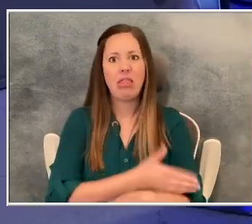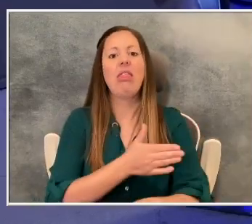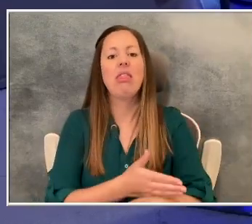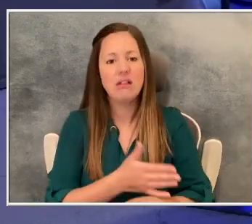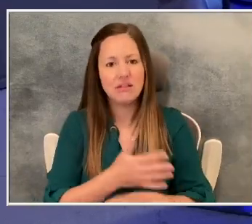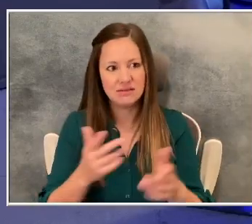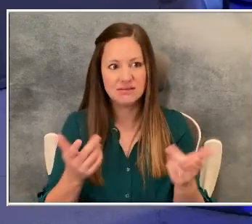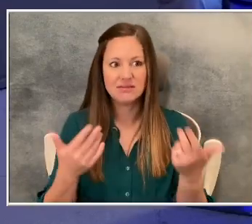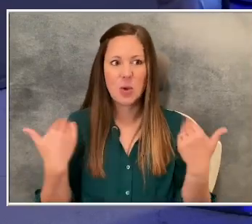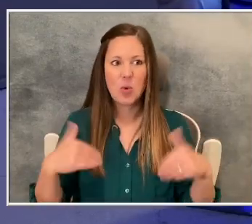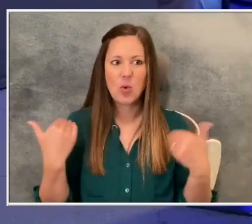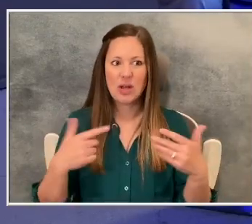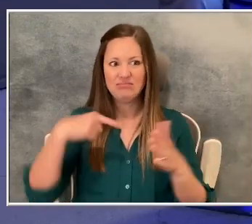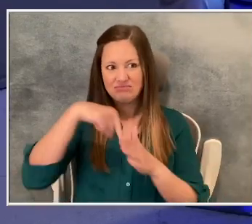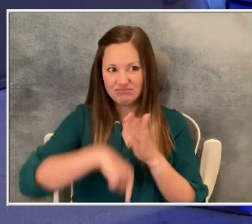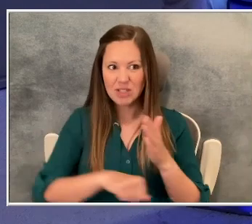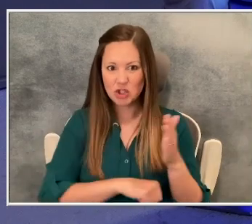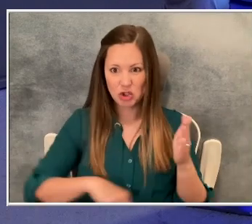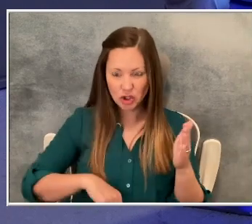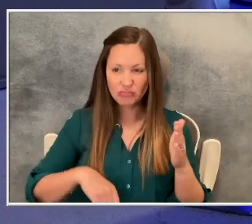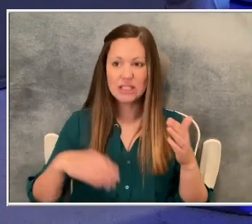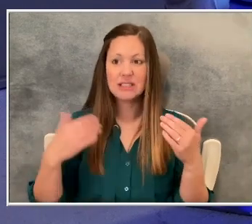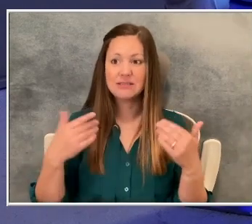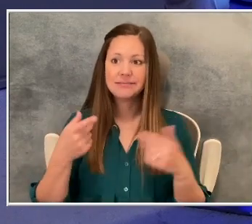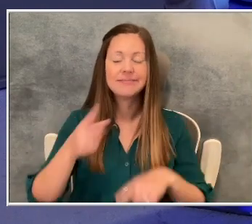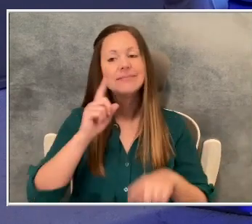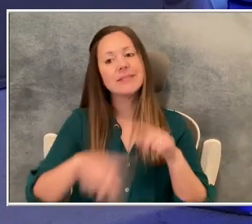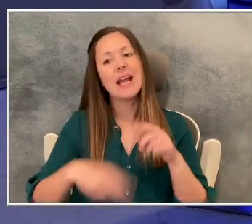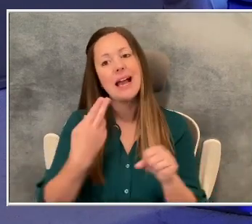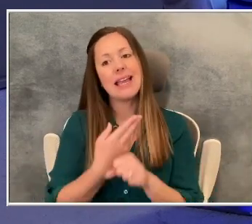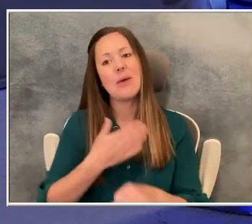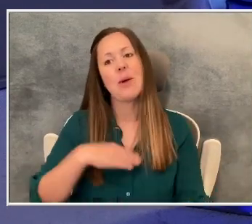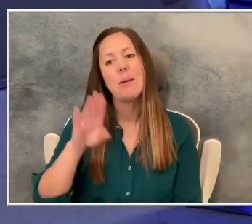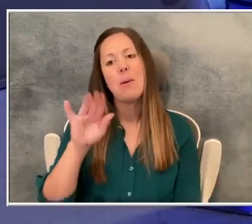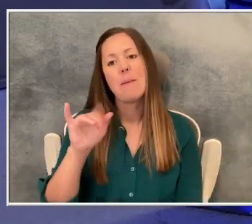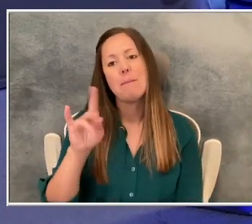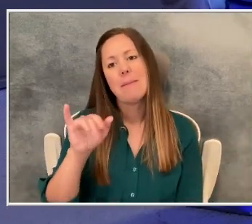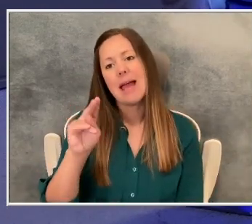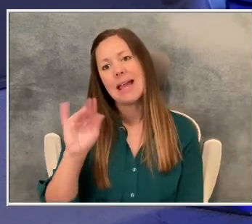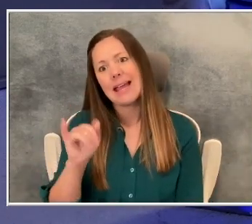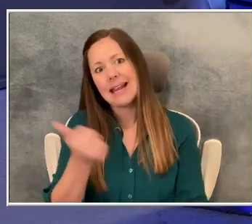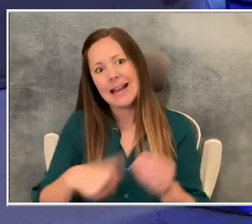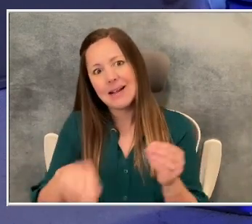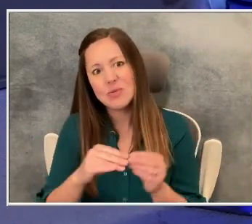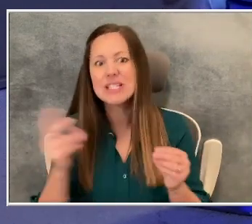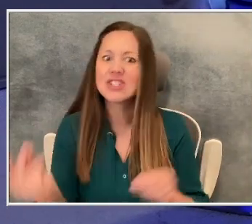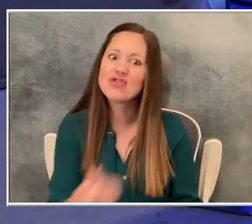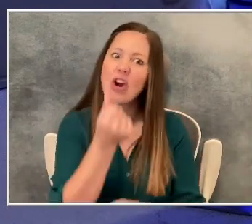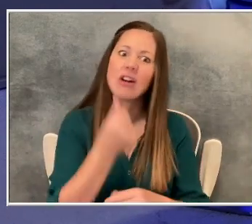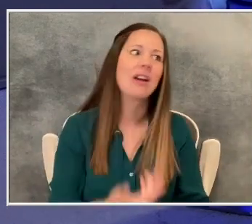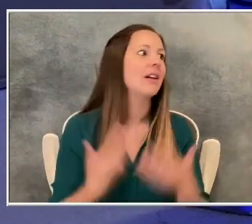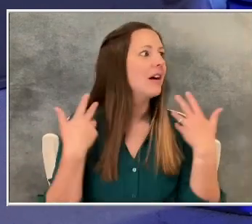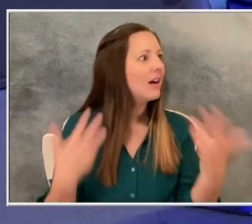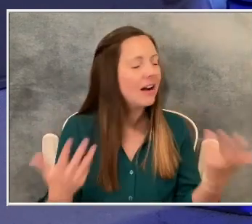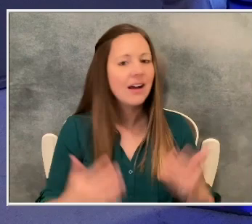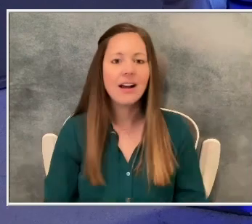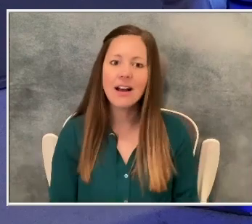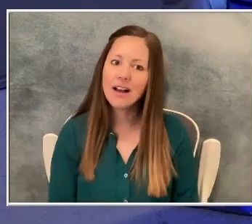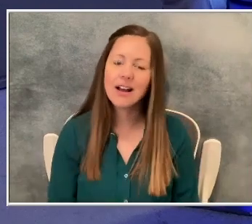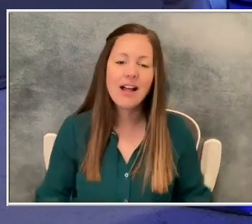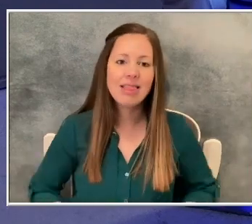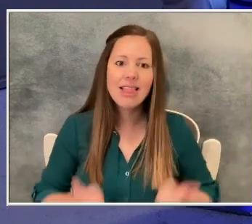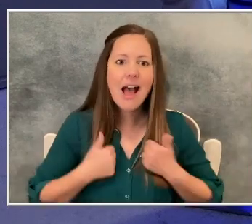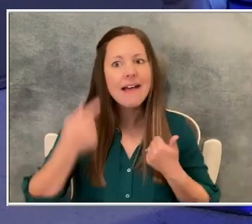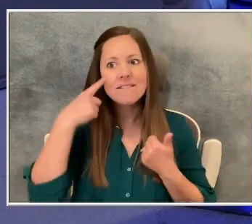big deal once you get into the belly like that. I can't right? wear a bikini no more. So. Darn it. No place kicking, no bikini. What's life left to be? All